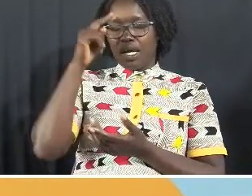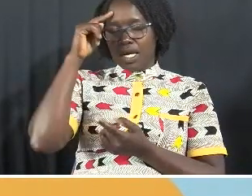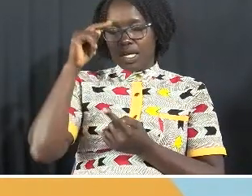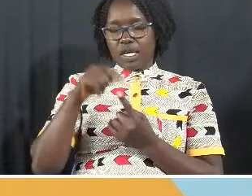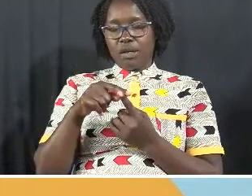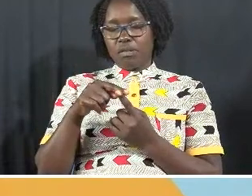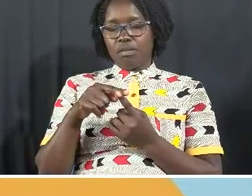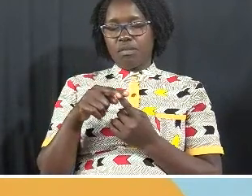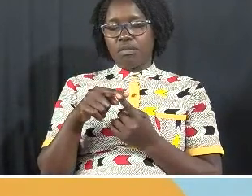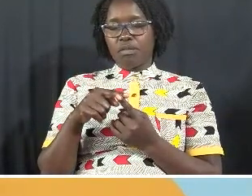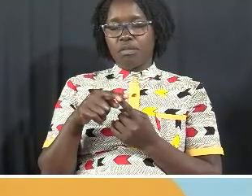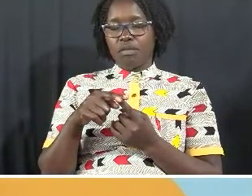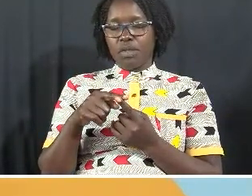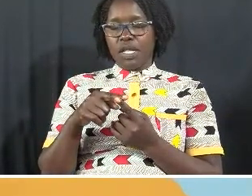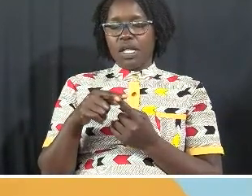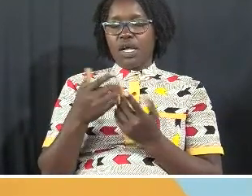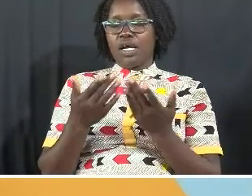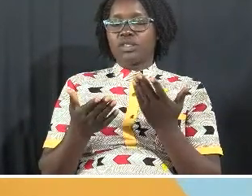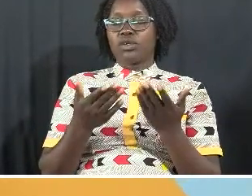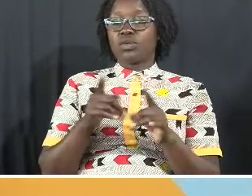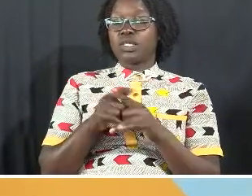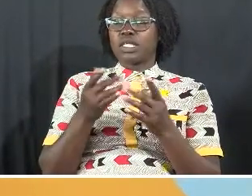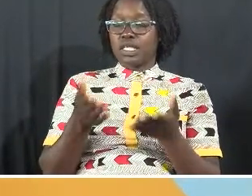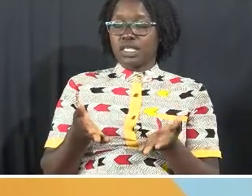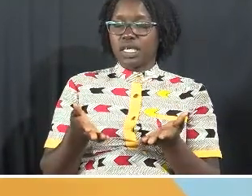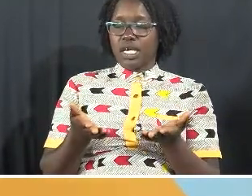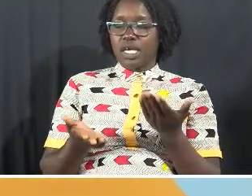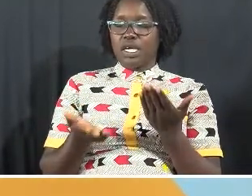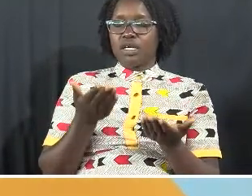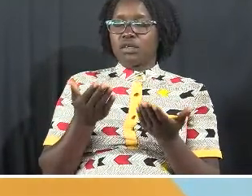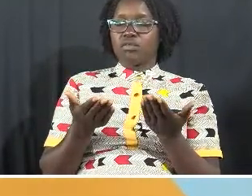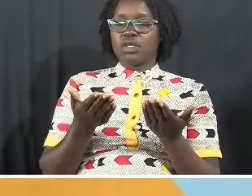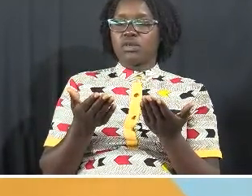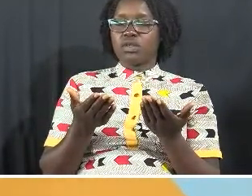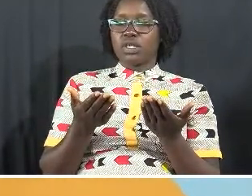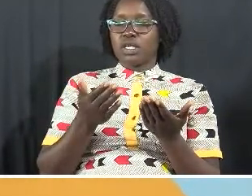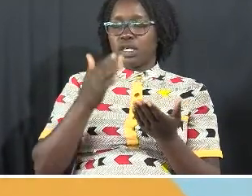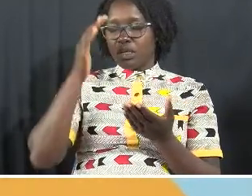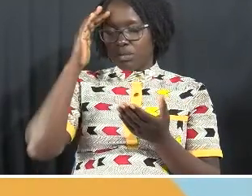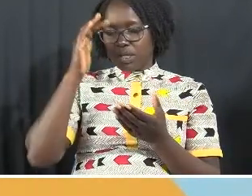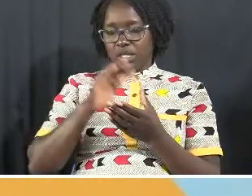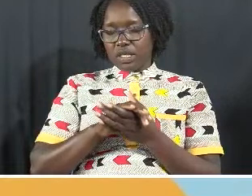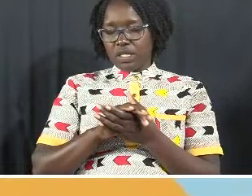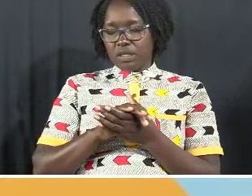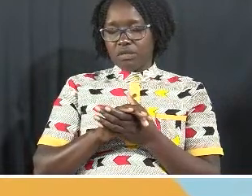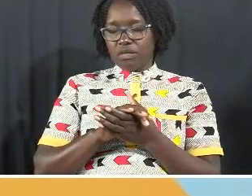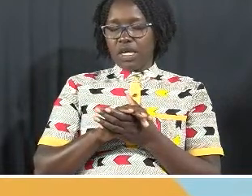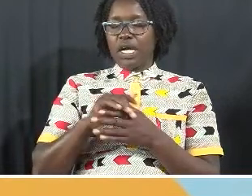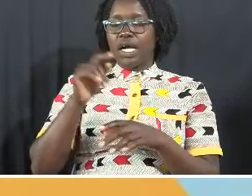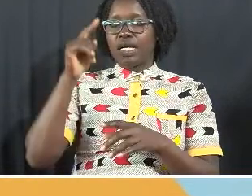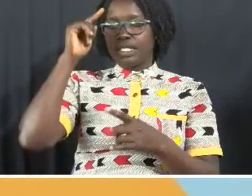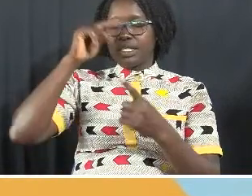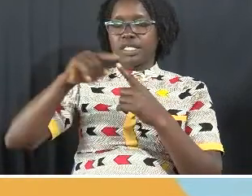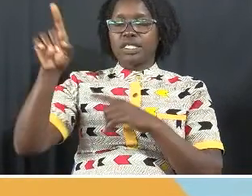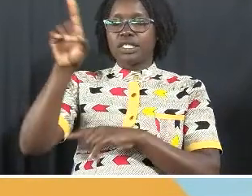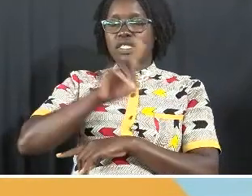all times. And though we are still here, may we really live like yours until that day when you come,